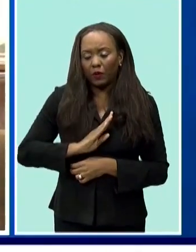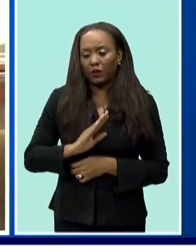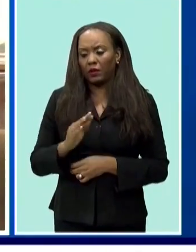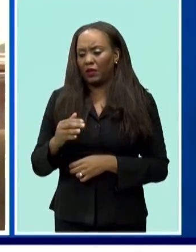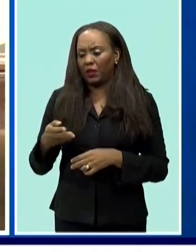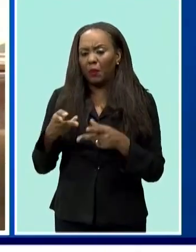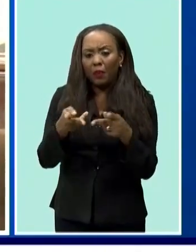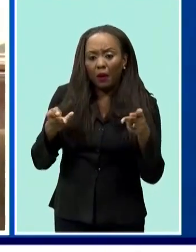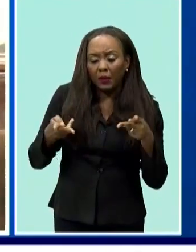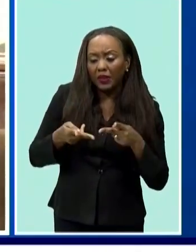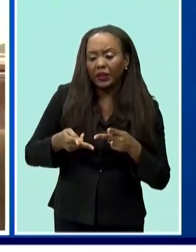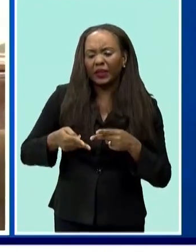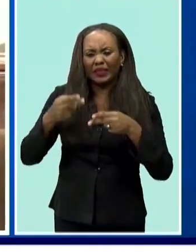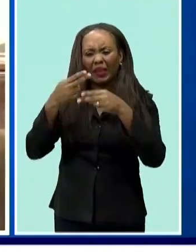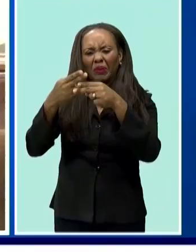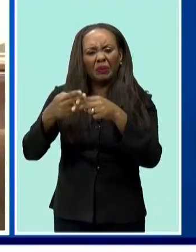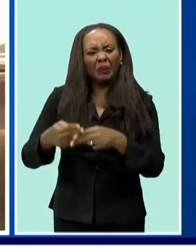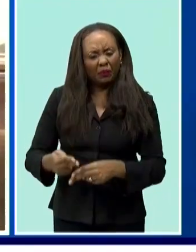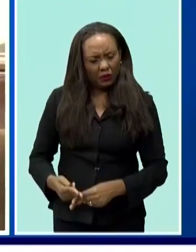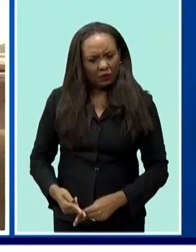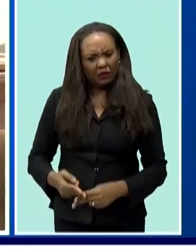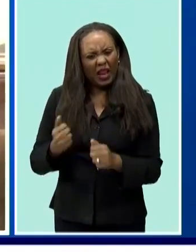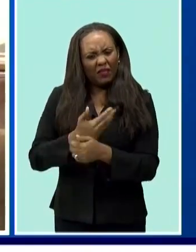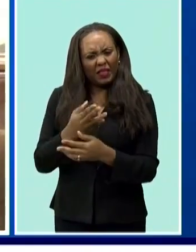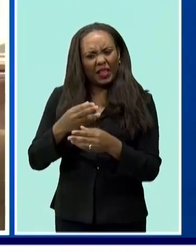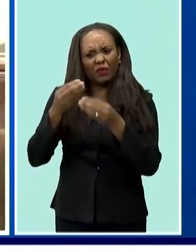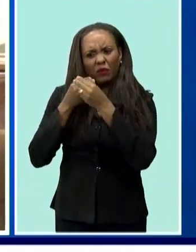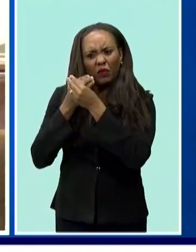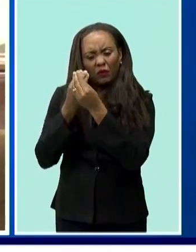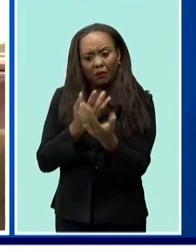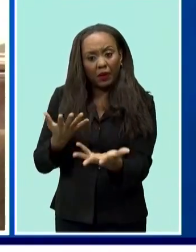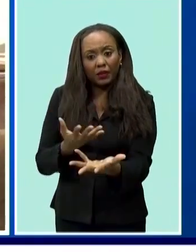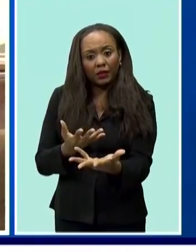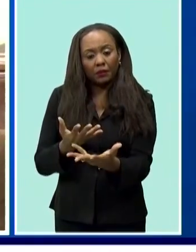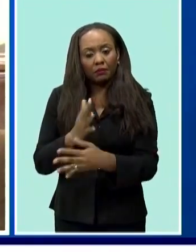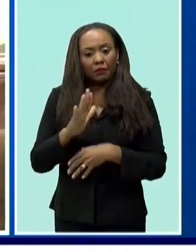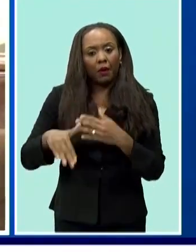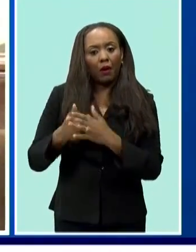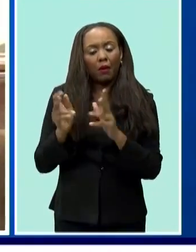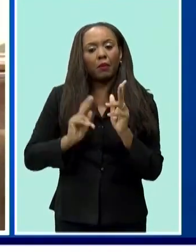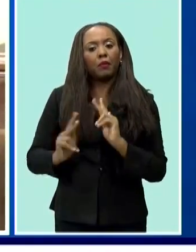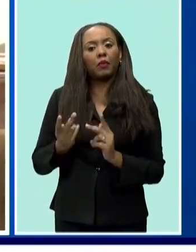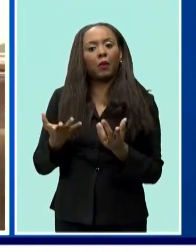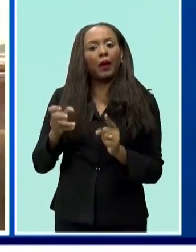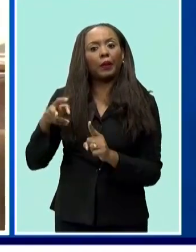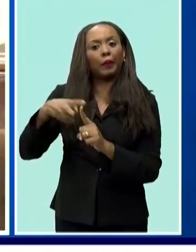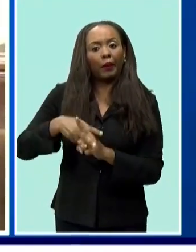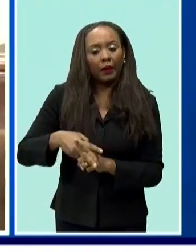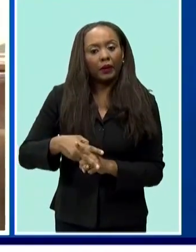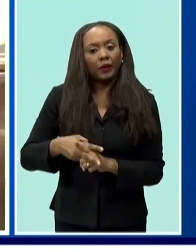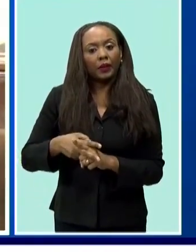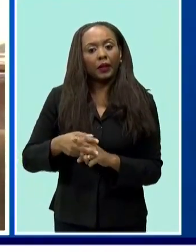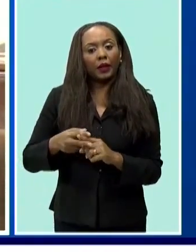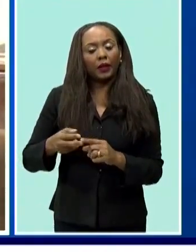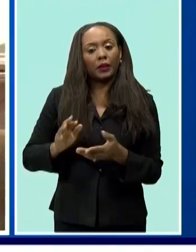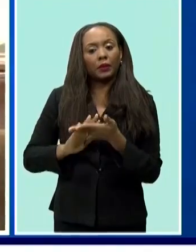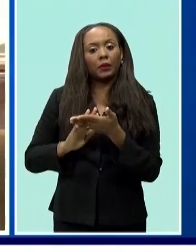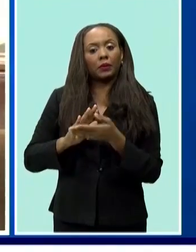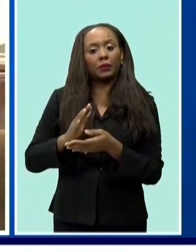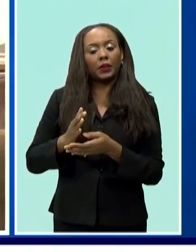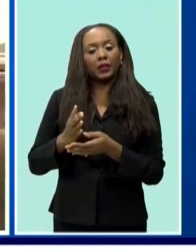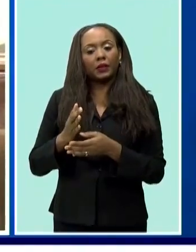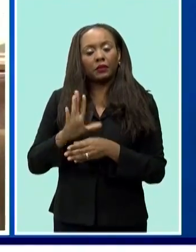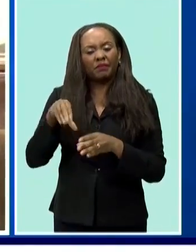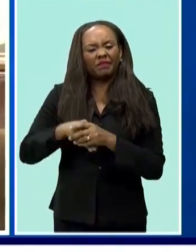also will have to provide information on any applicant, trustee, or beneficiary who has